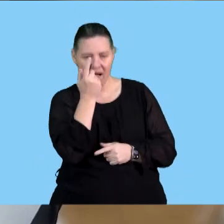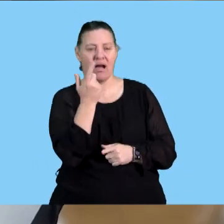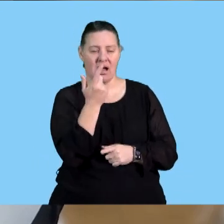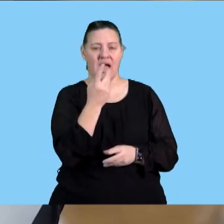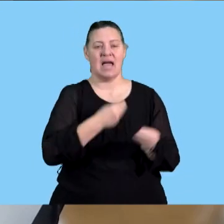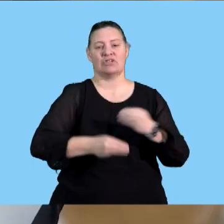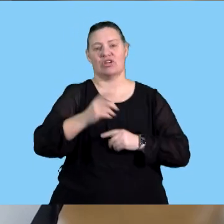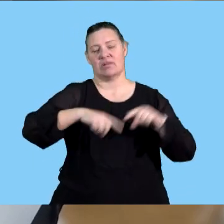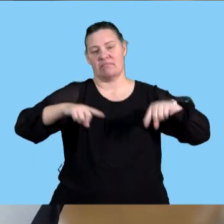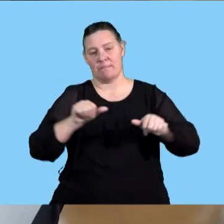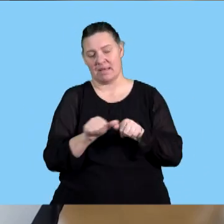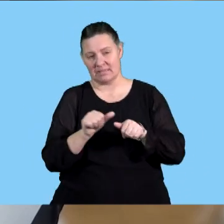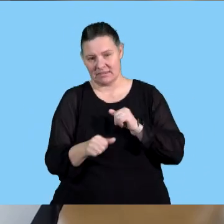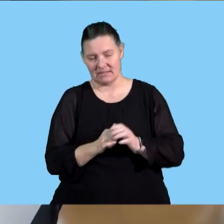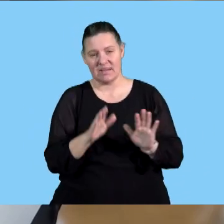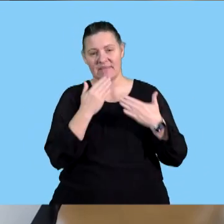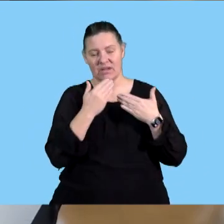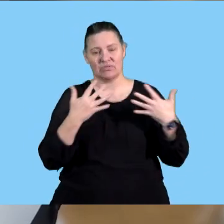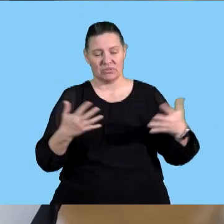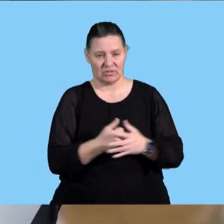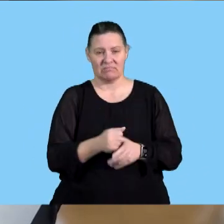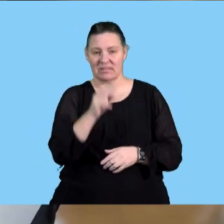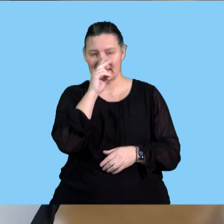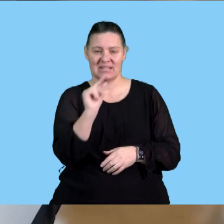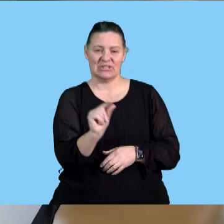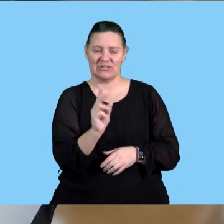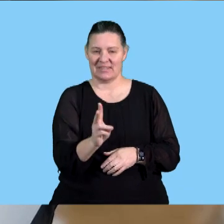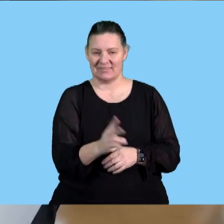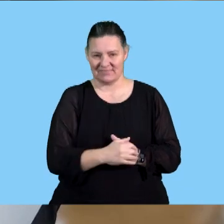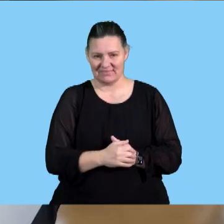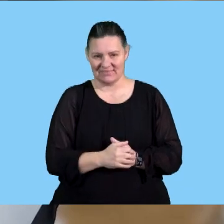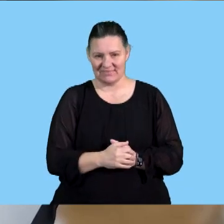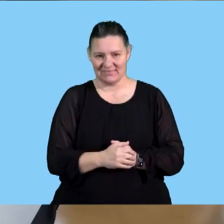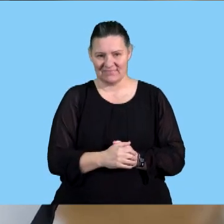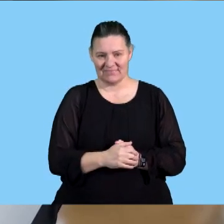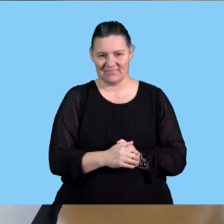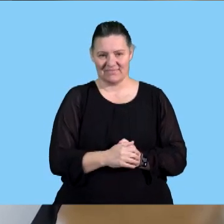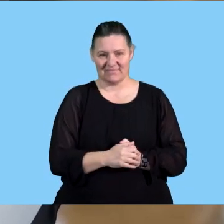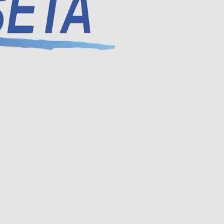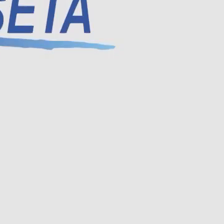understand exchange rates better. Thank you so much. I will see you again next time.